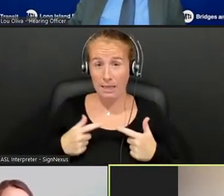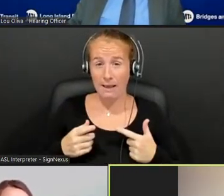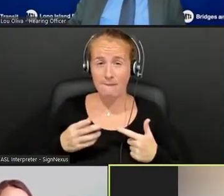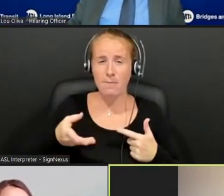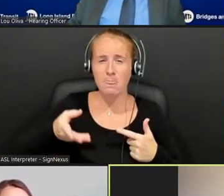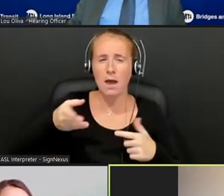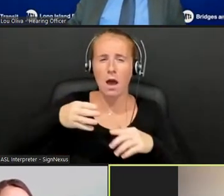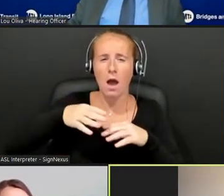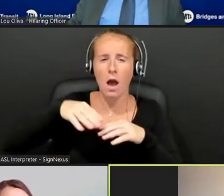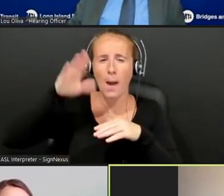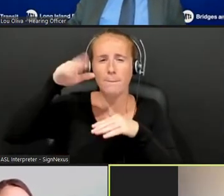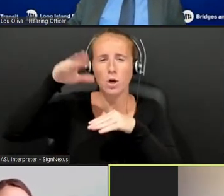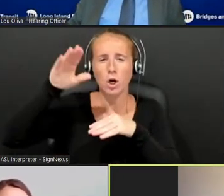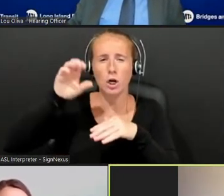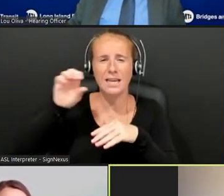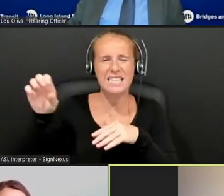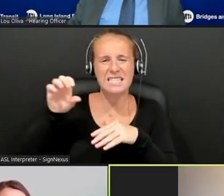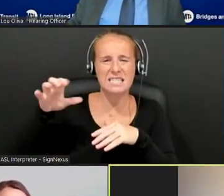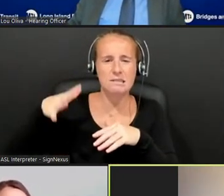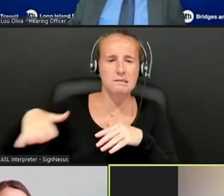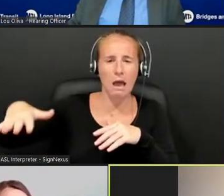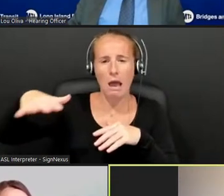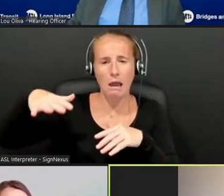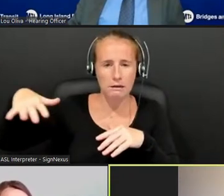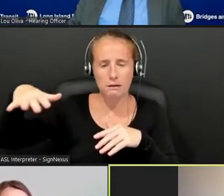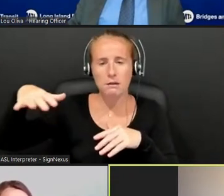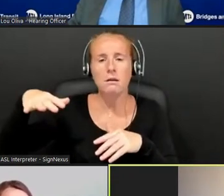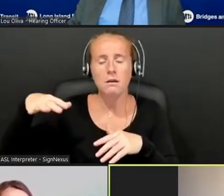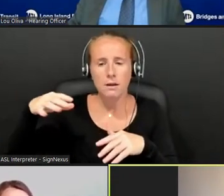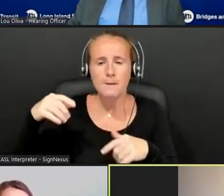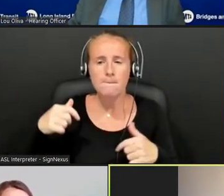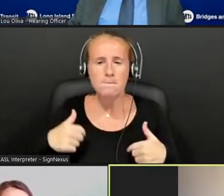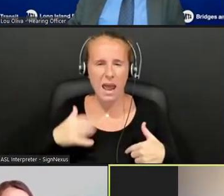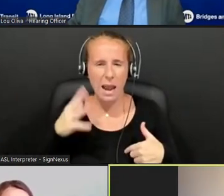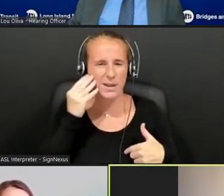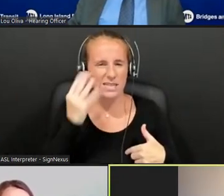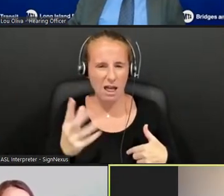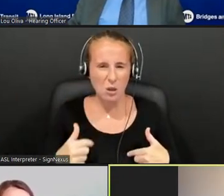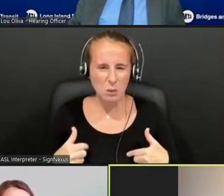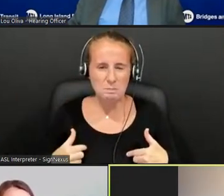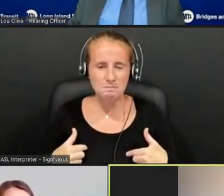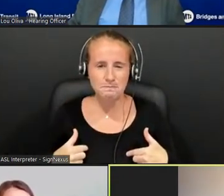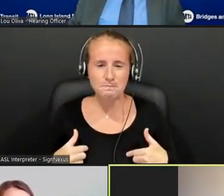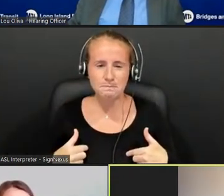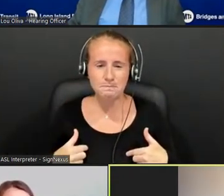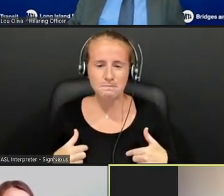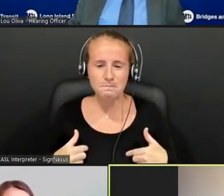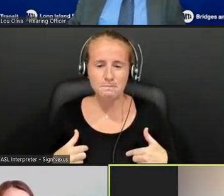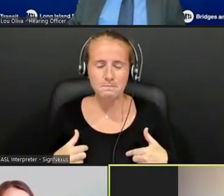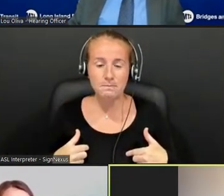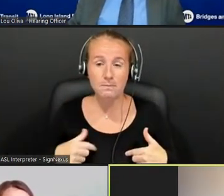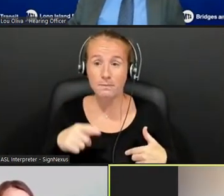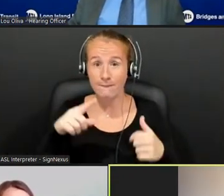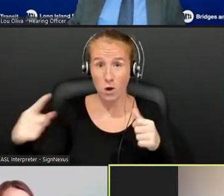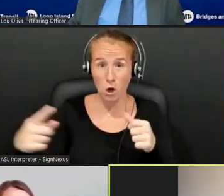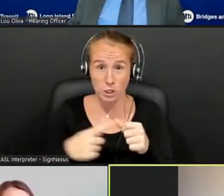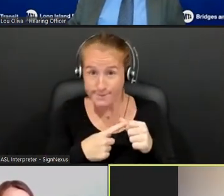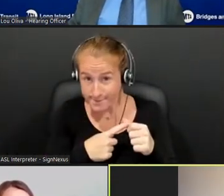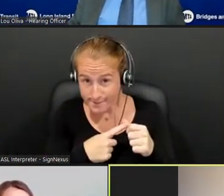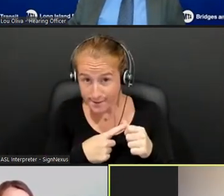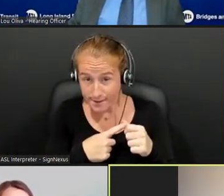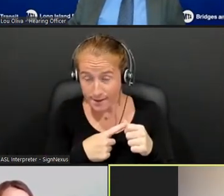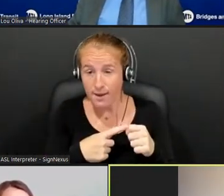East Side and uh I'm going to tell you what you need first